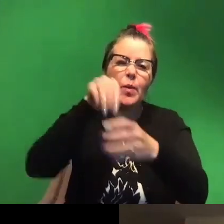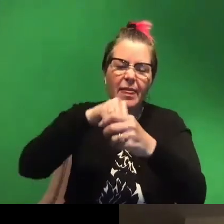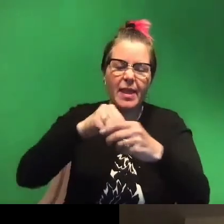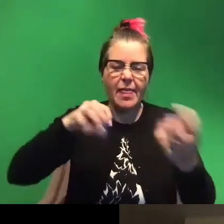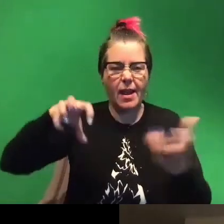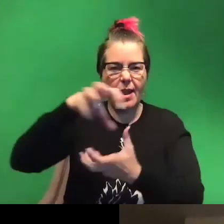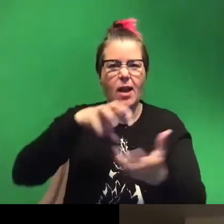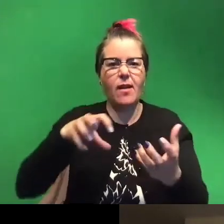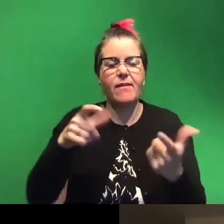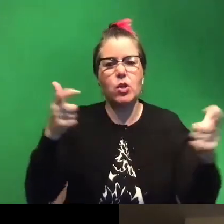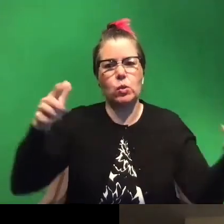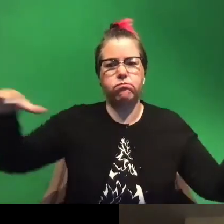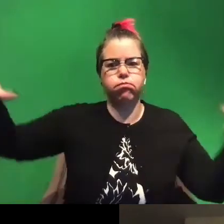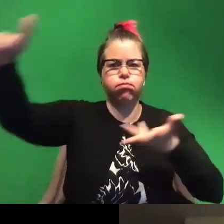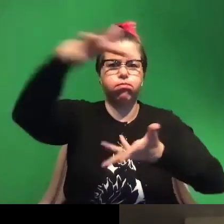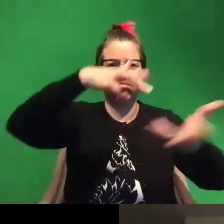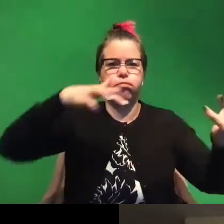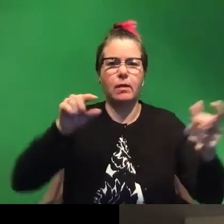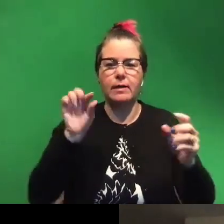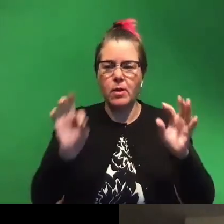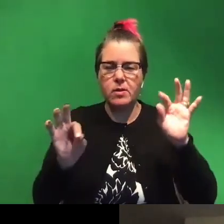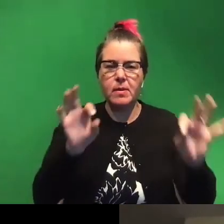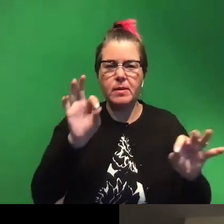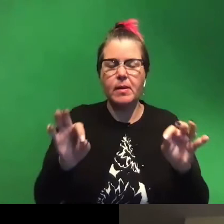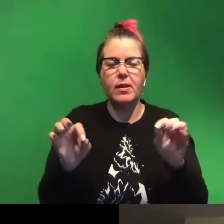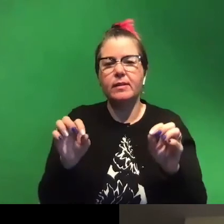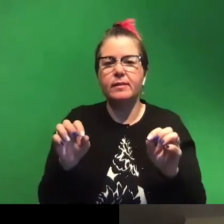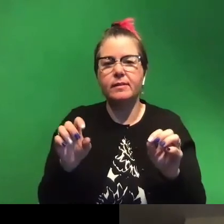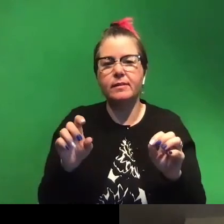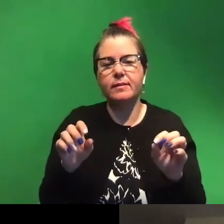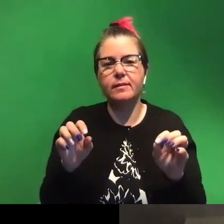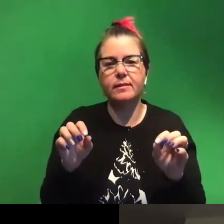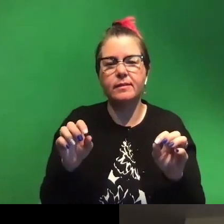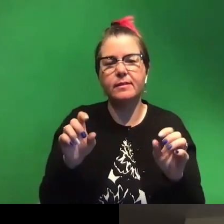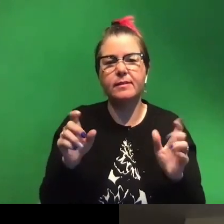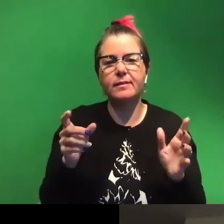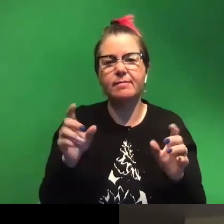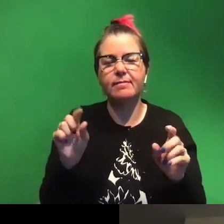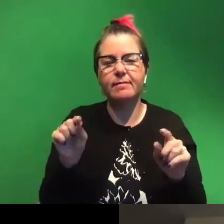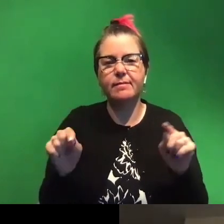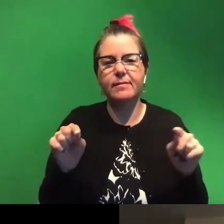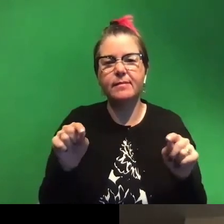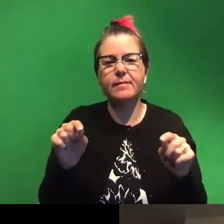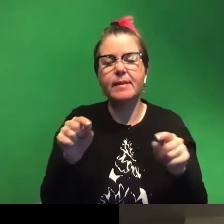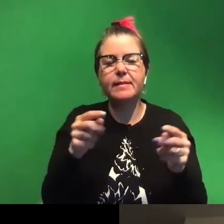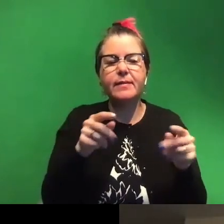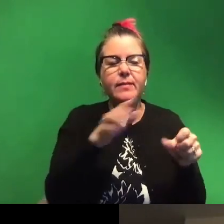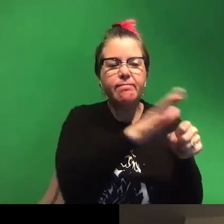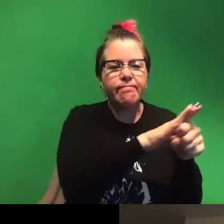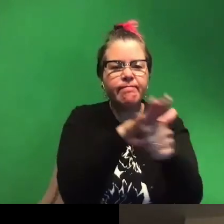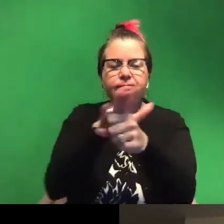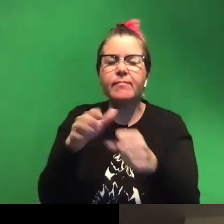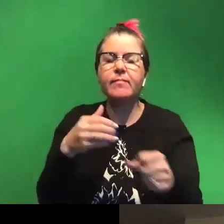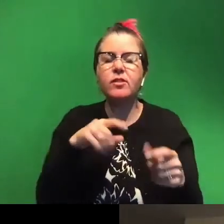have this massive cloud and like little um in little locations within the cloud you